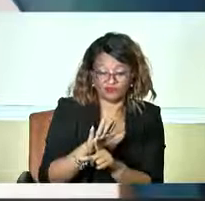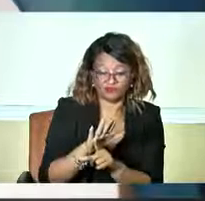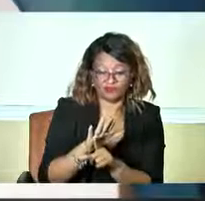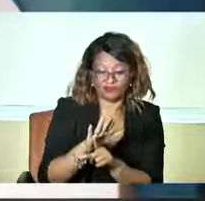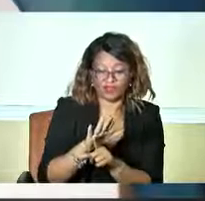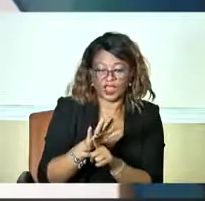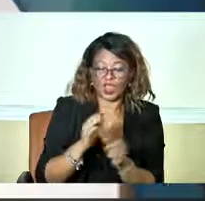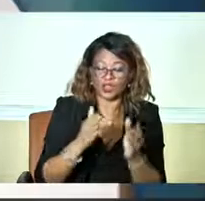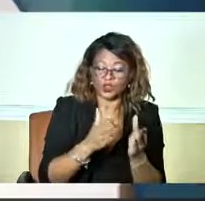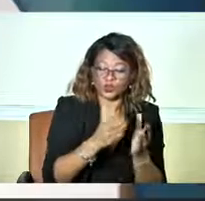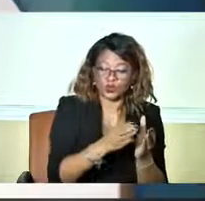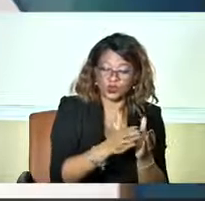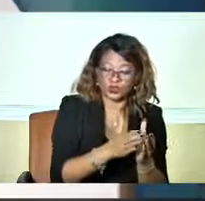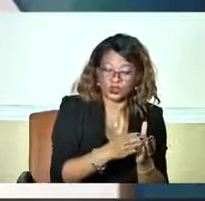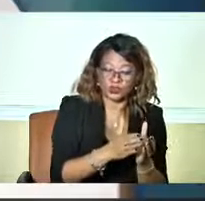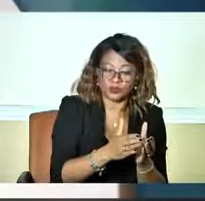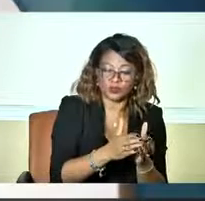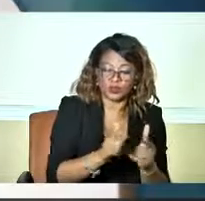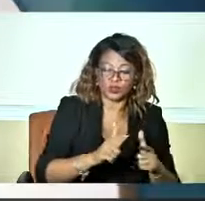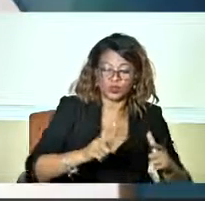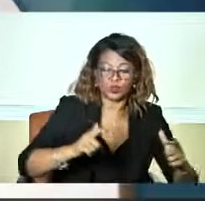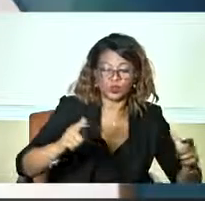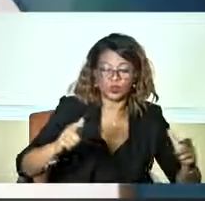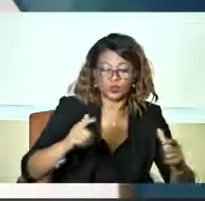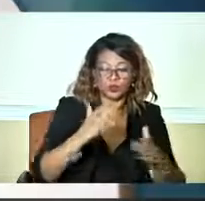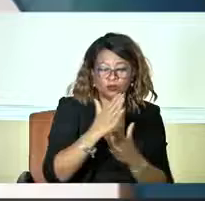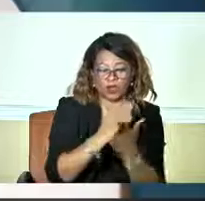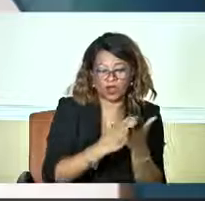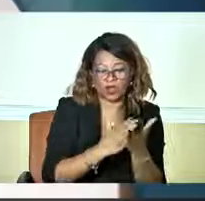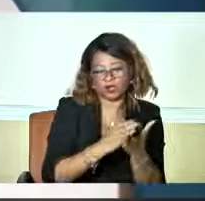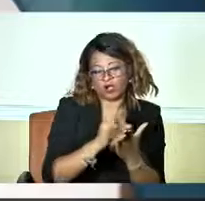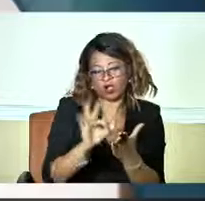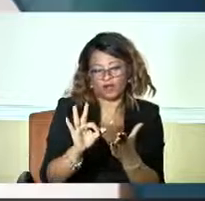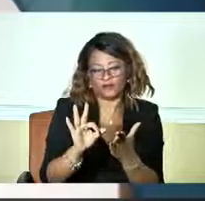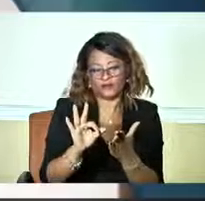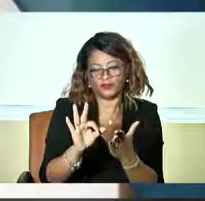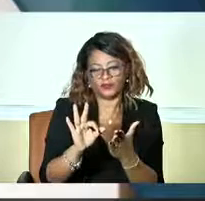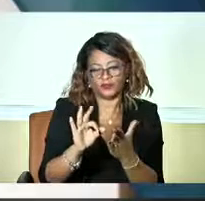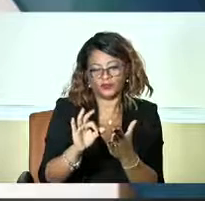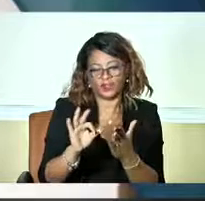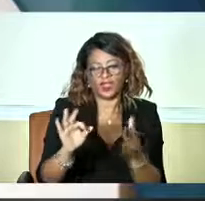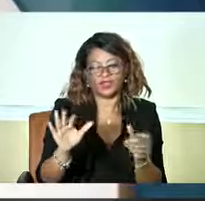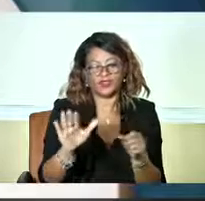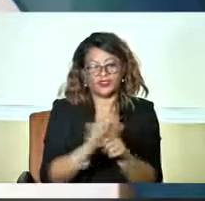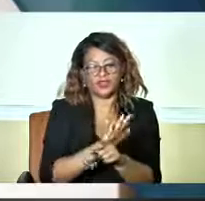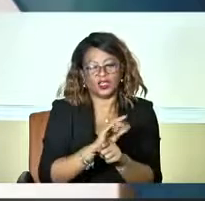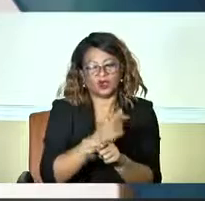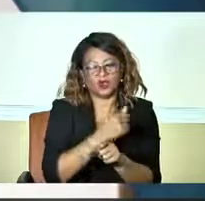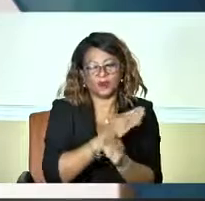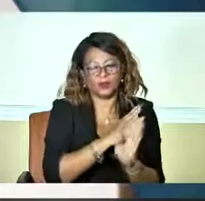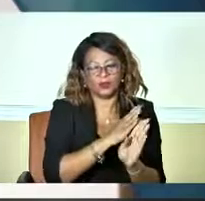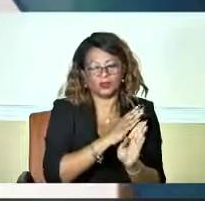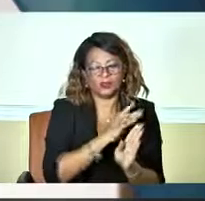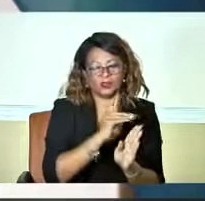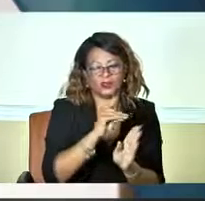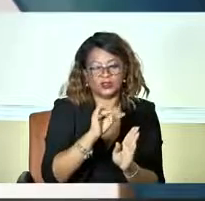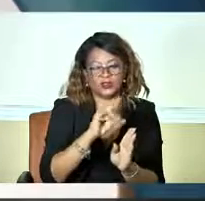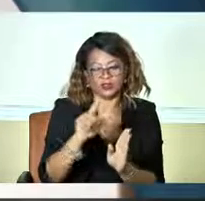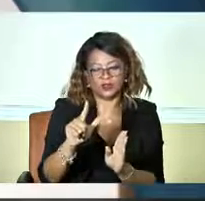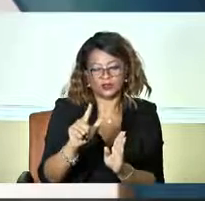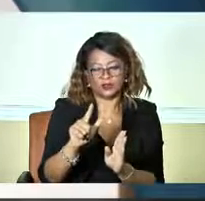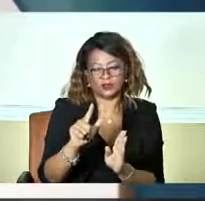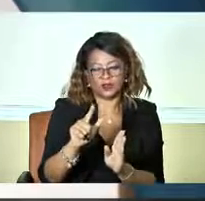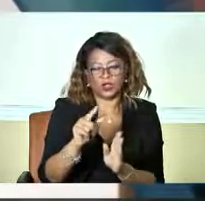cruise ships are a huge part of the entire Grand Lucine deal, for the